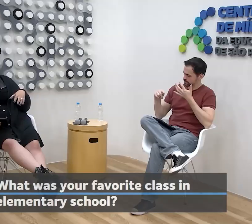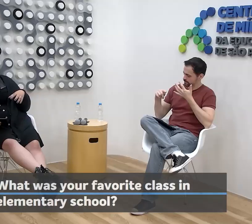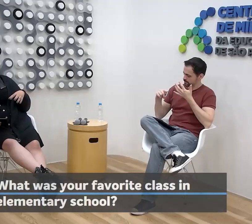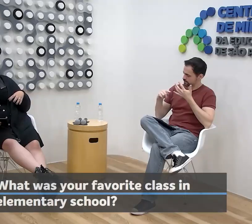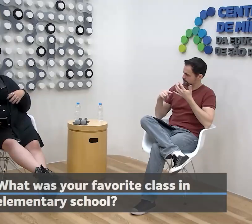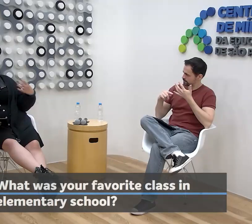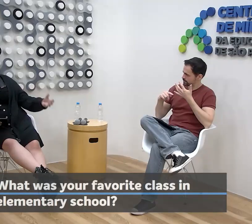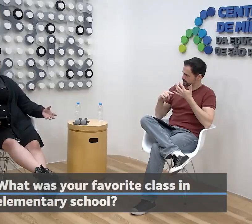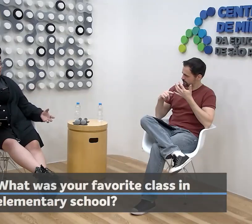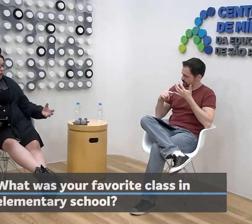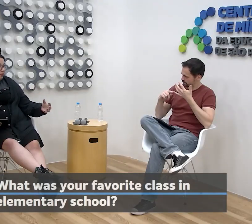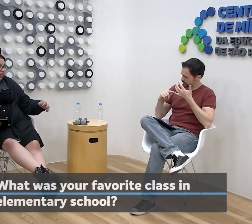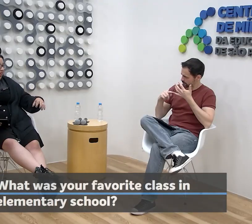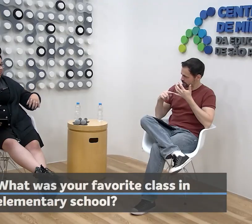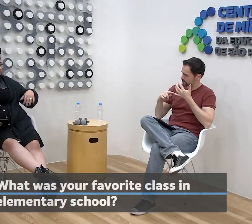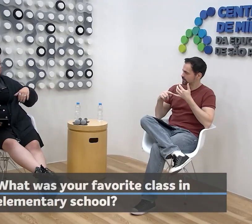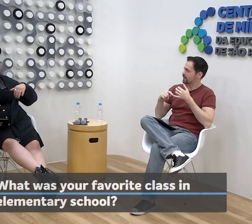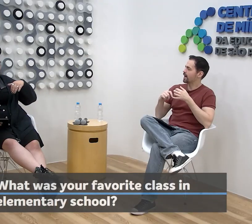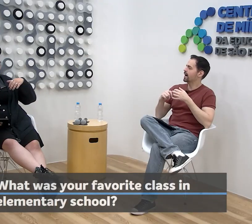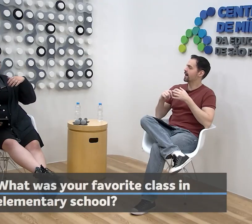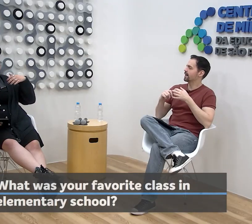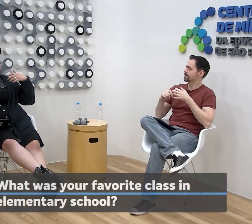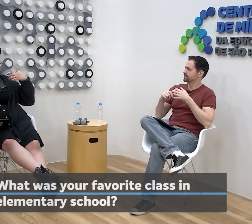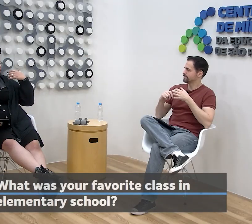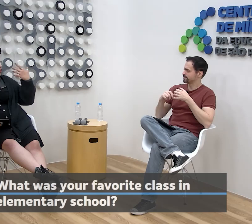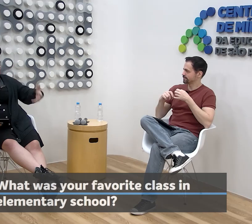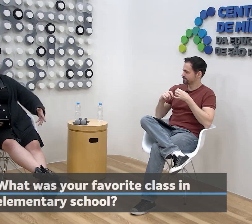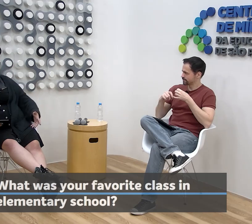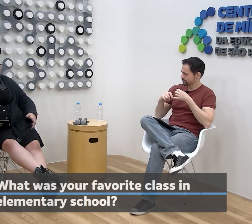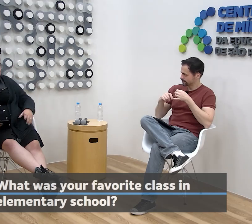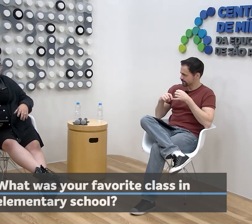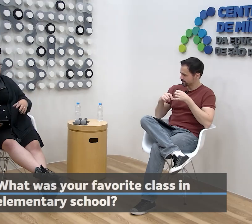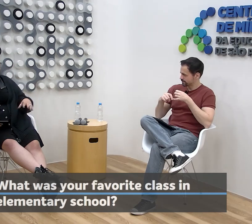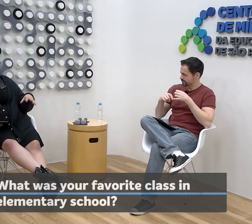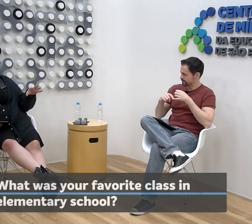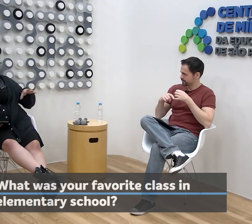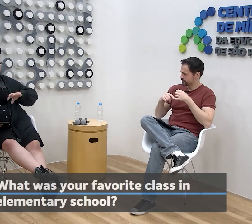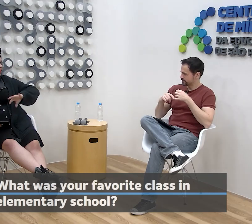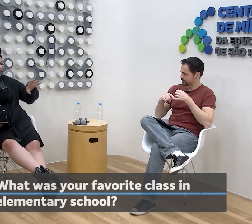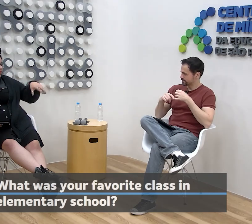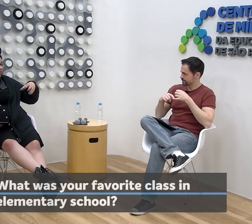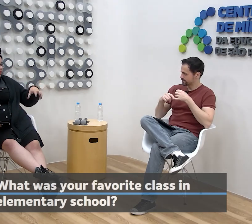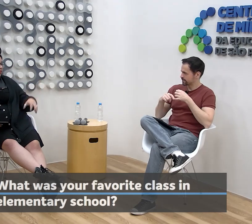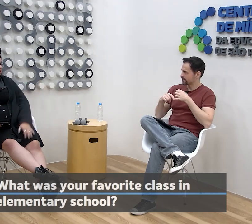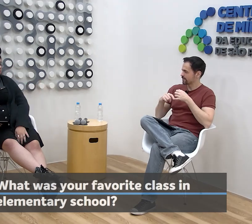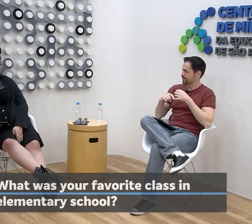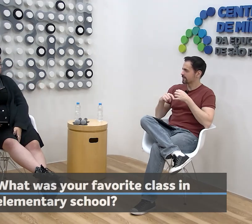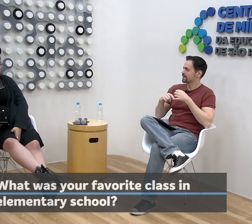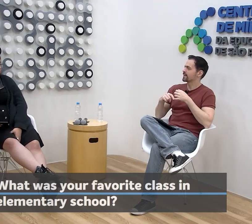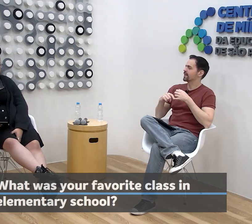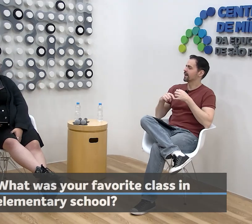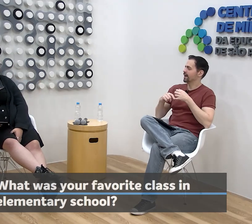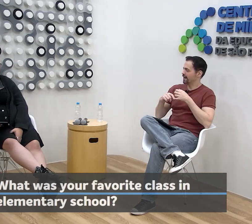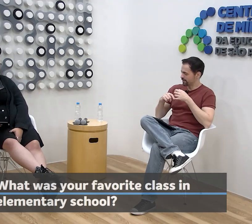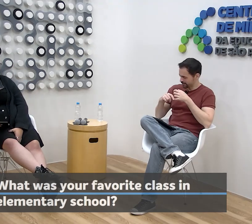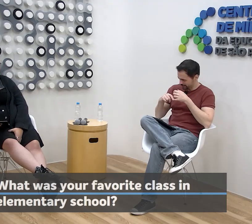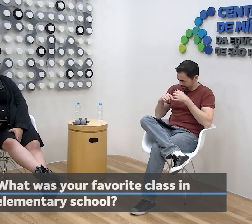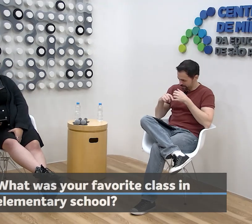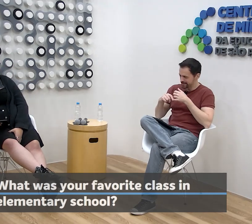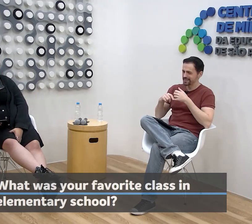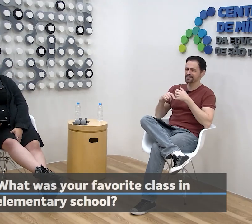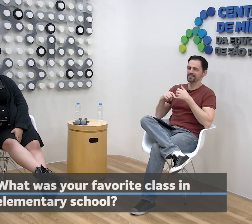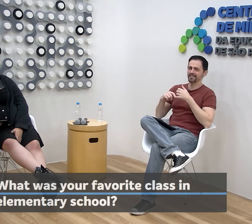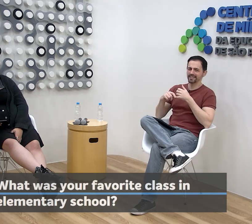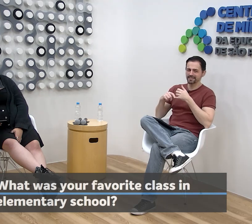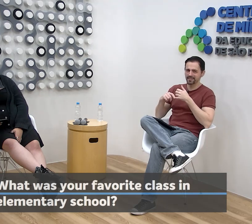make your city a better place, your neighborhood a better place? So you have like all that stuff together.